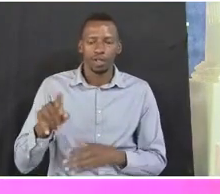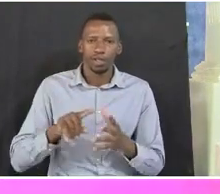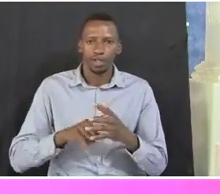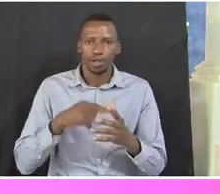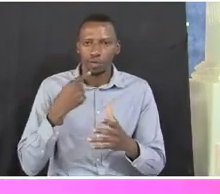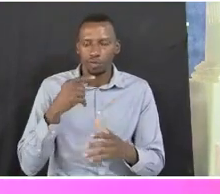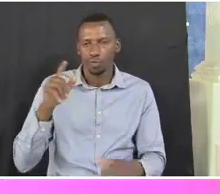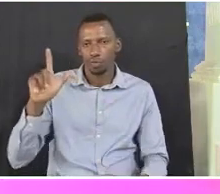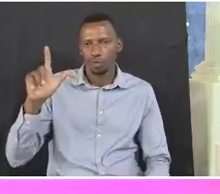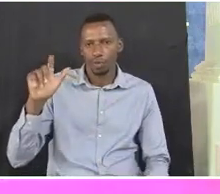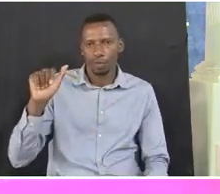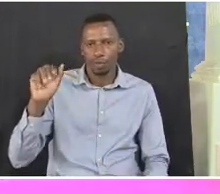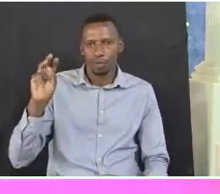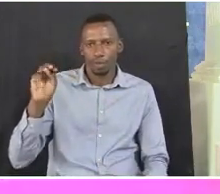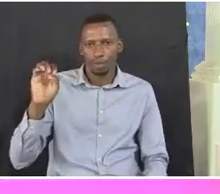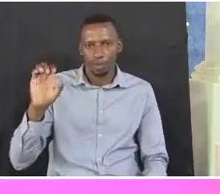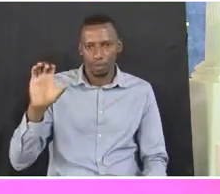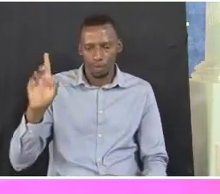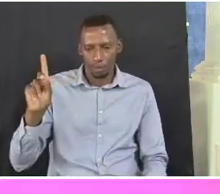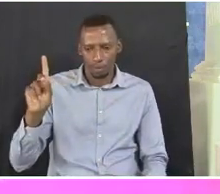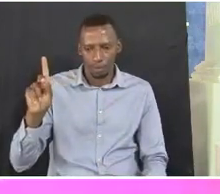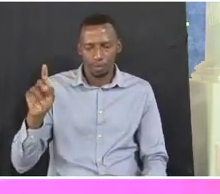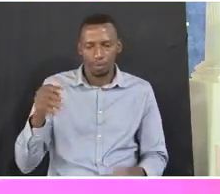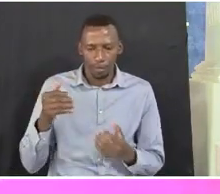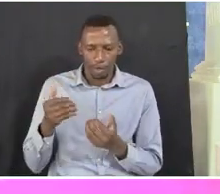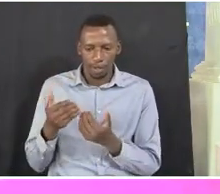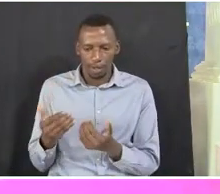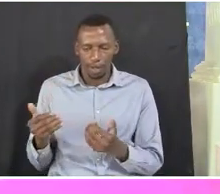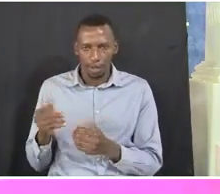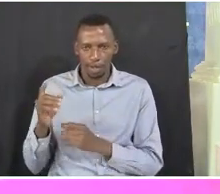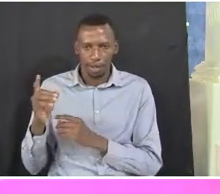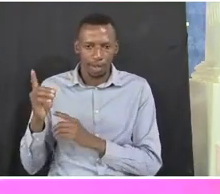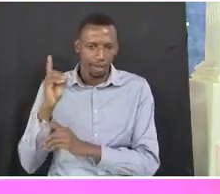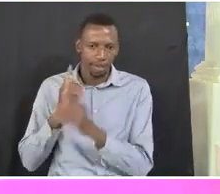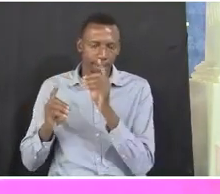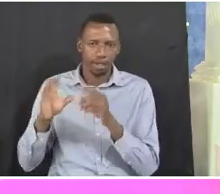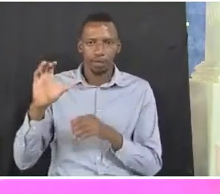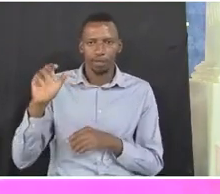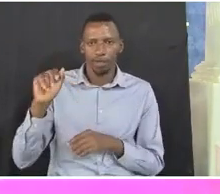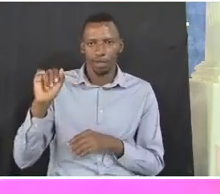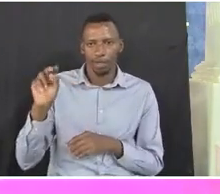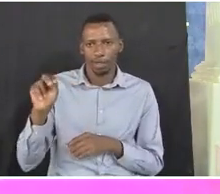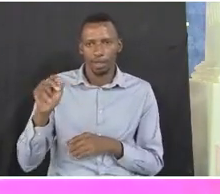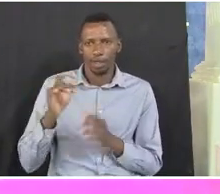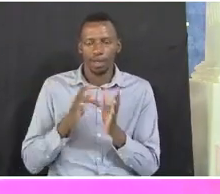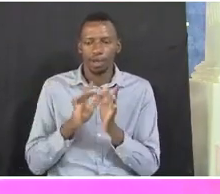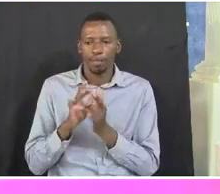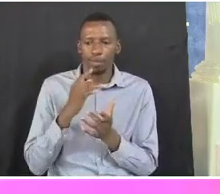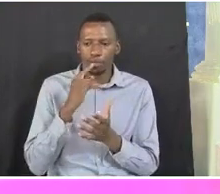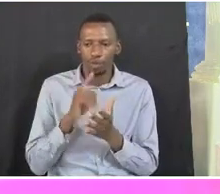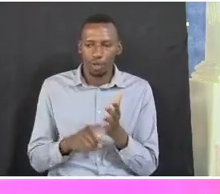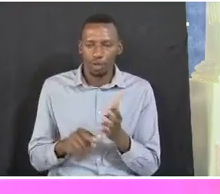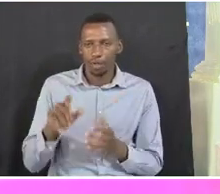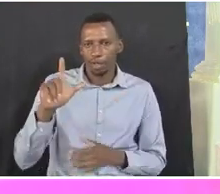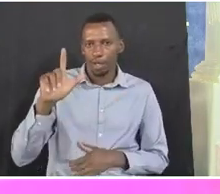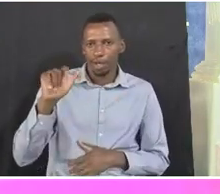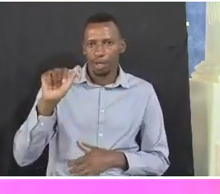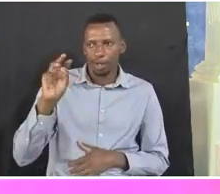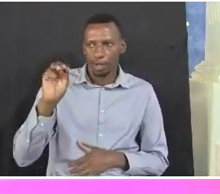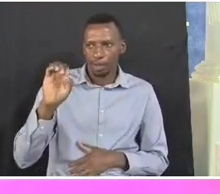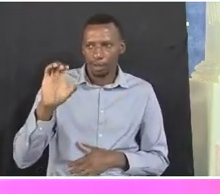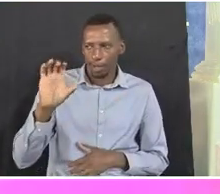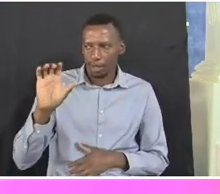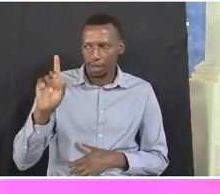Lamech, a descendant of Cain. Genesis 4:19, the Bible says, then Lamech took for himself two